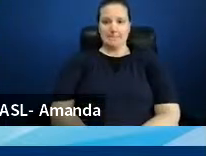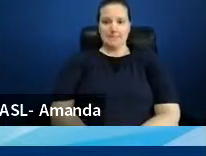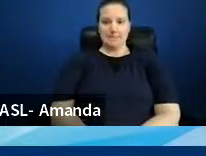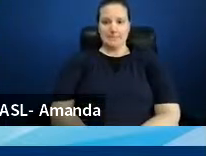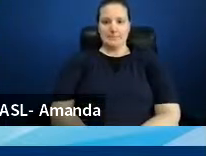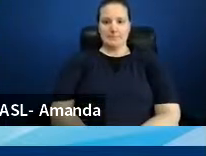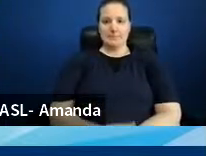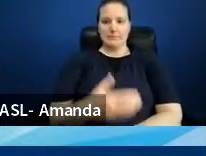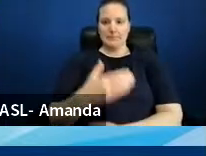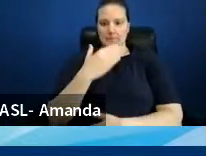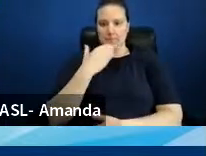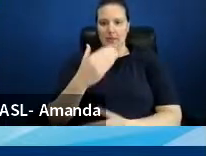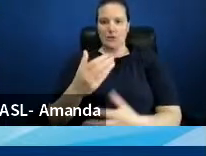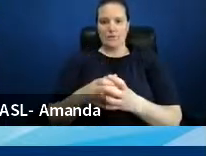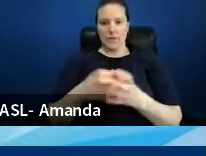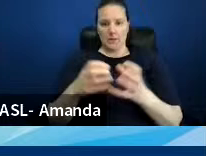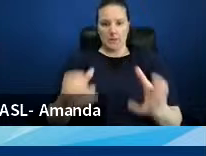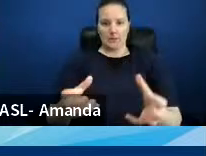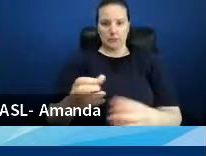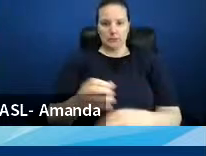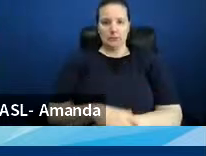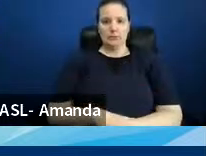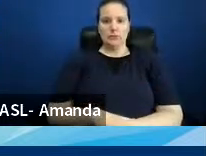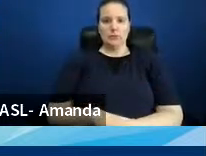Thank you very much.